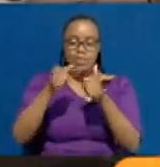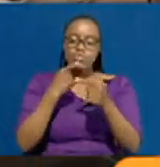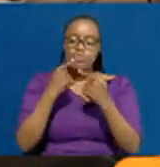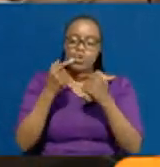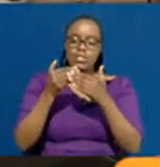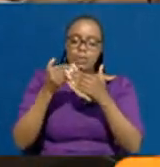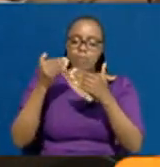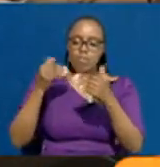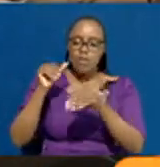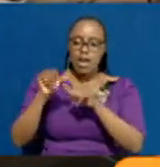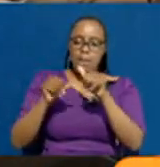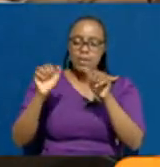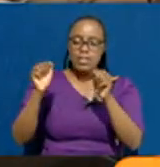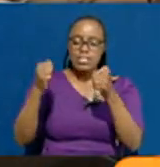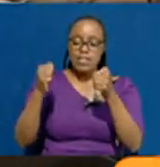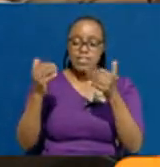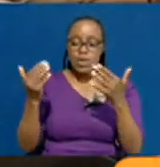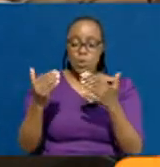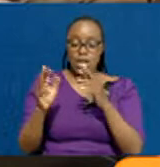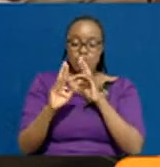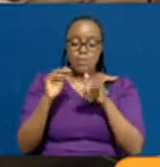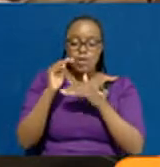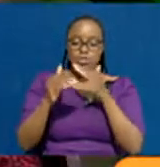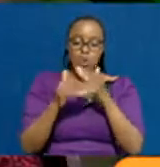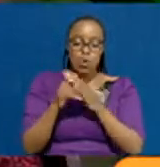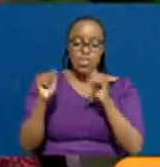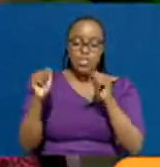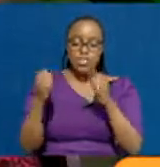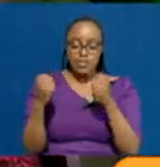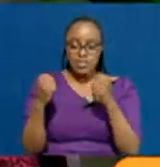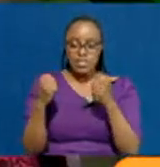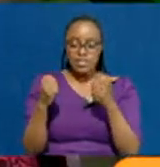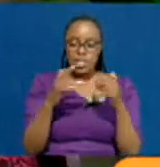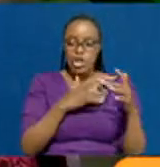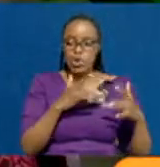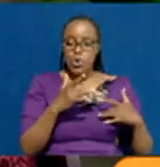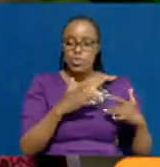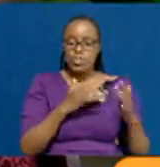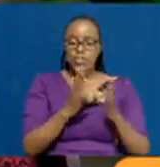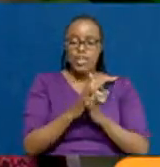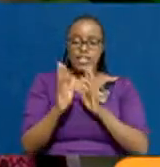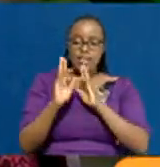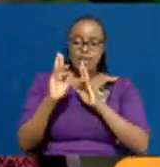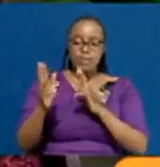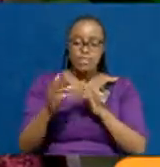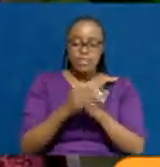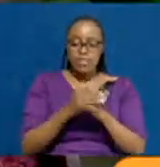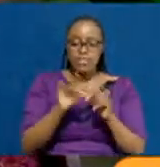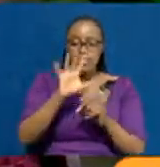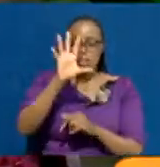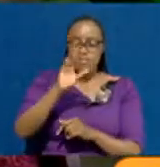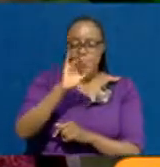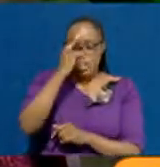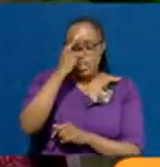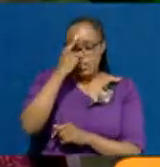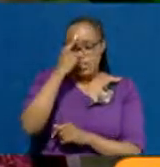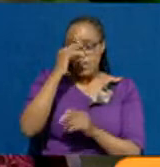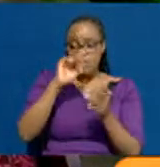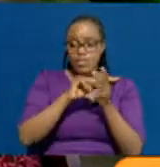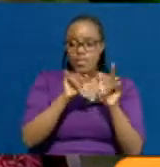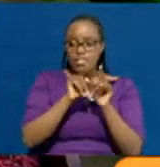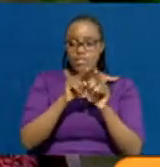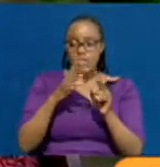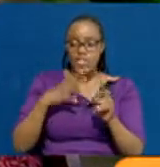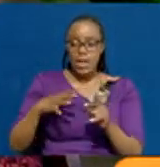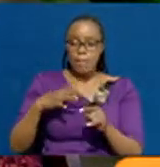earlier, which is a safety where you report all the safety concerns and reports. In Africa and India, where a large proportion of